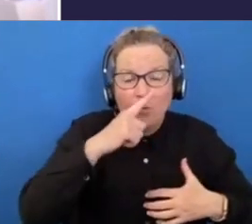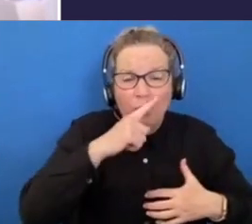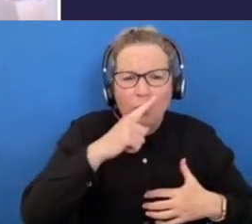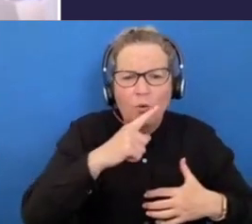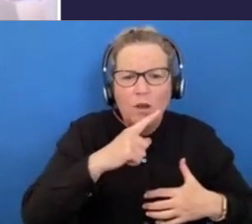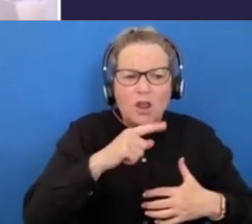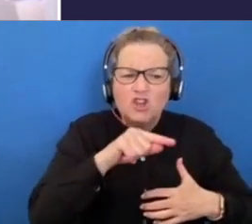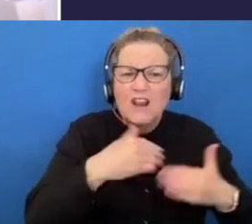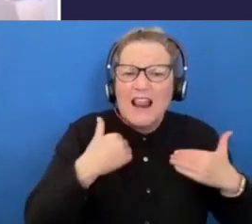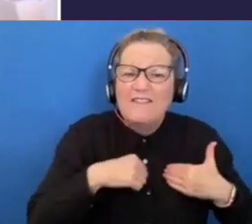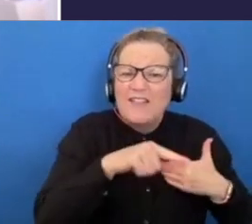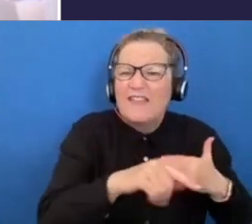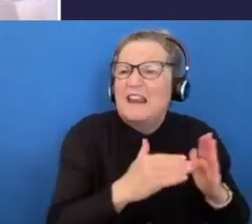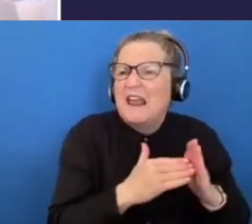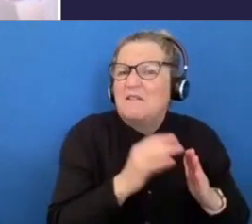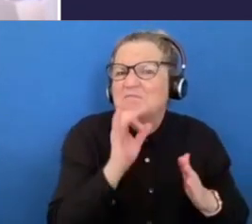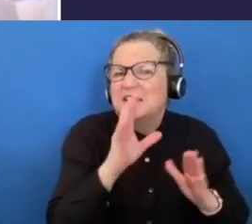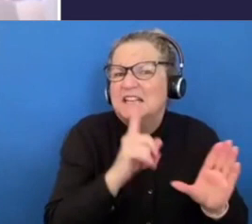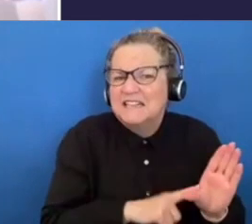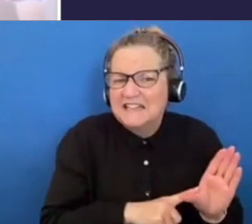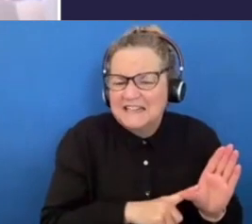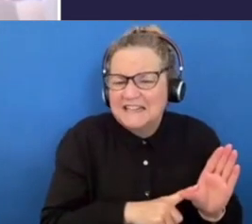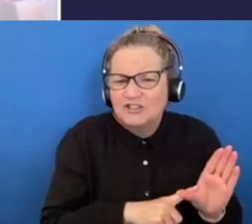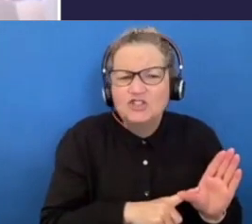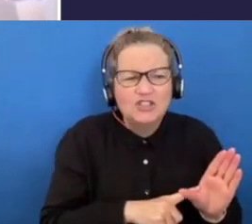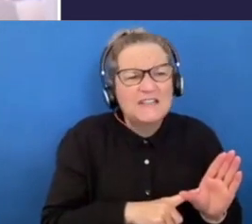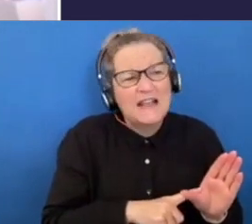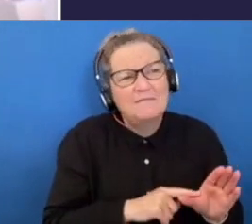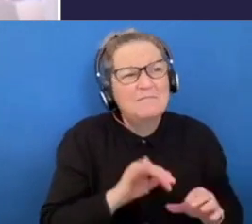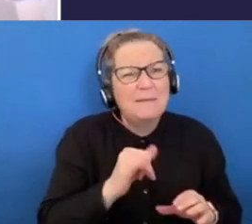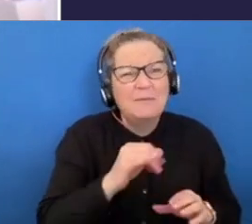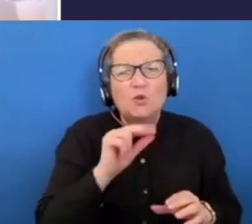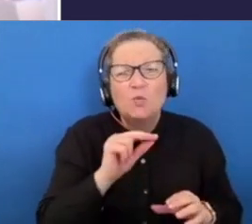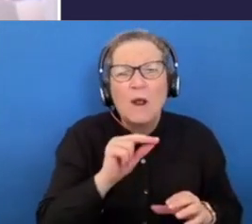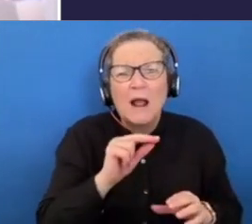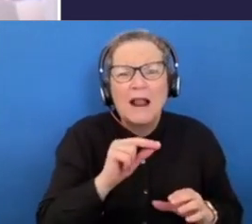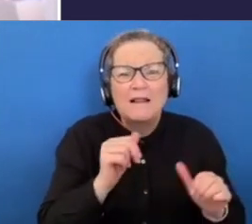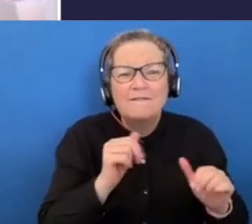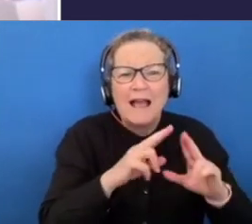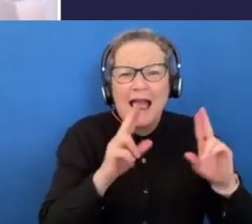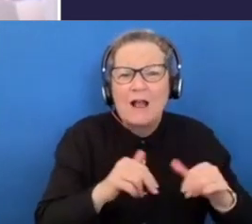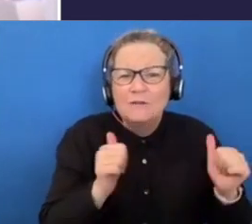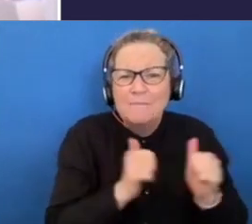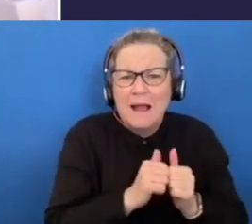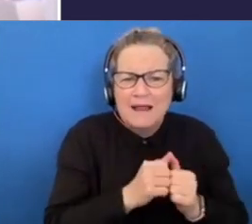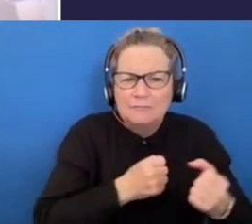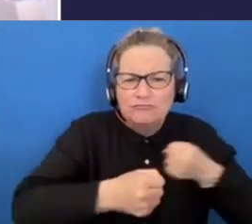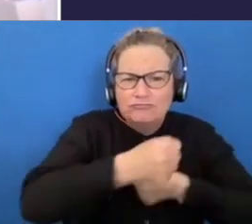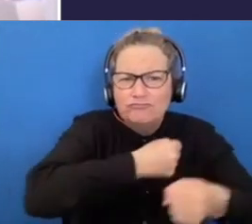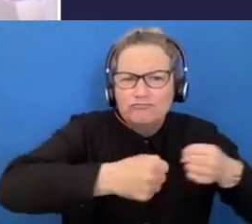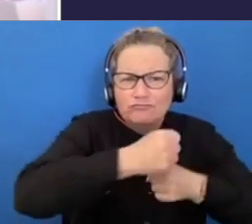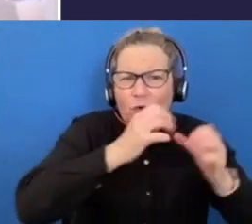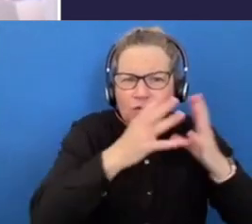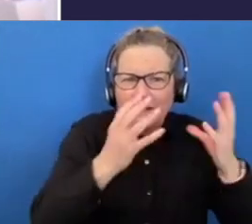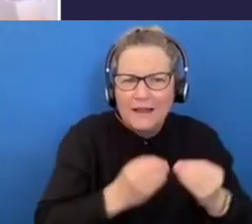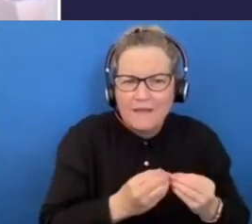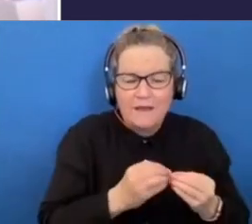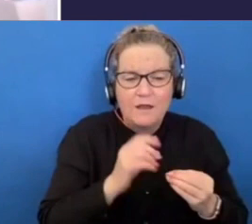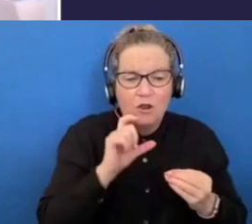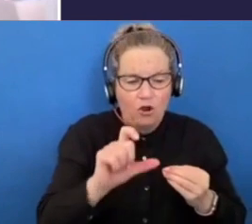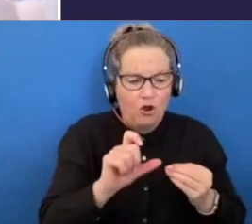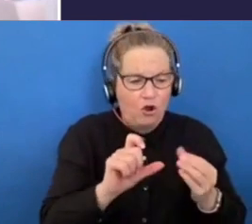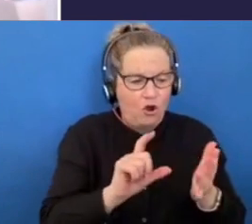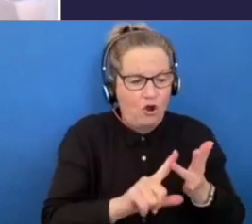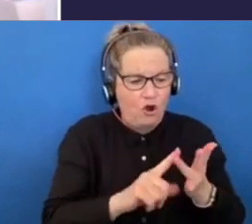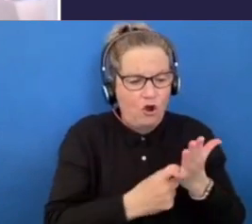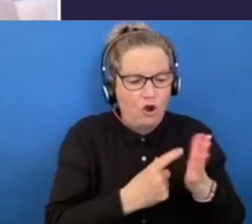Jess has had probably a dozen different housemates over those times. Obviously, Coralie, who was in the video, has been there for a very long time, but